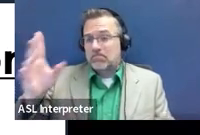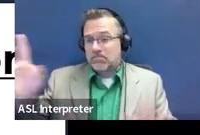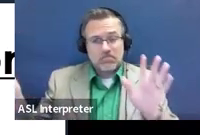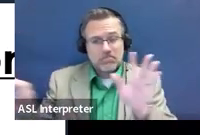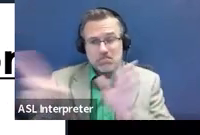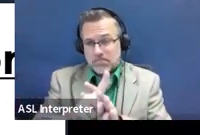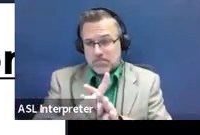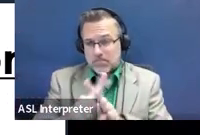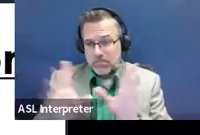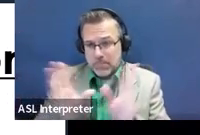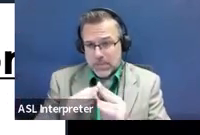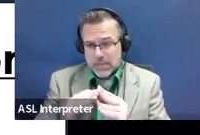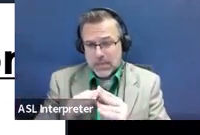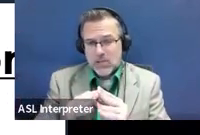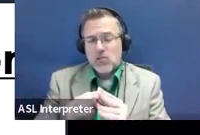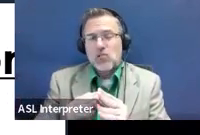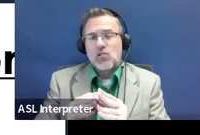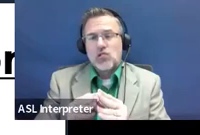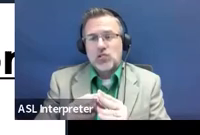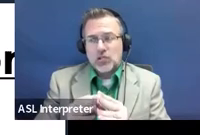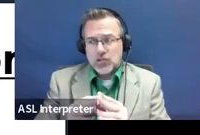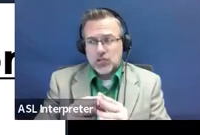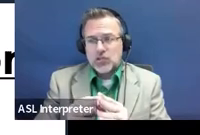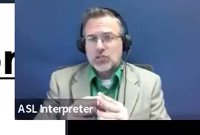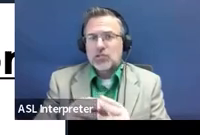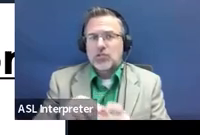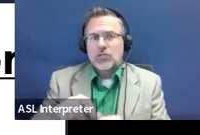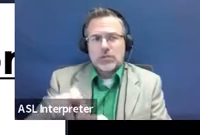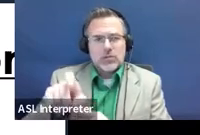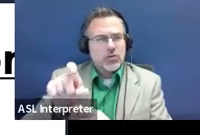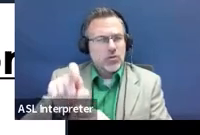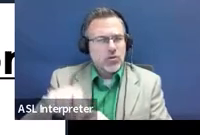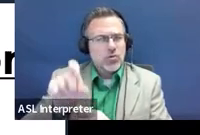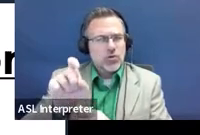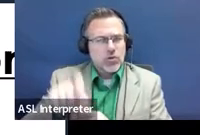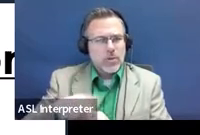then you should really document those attempts.